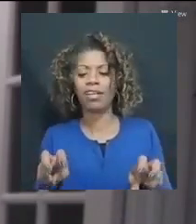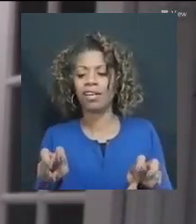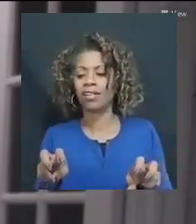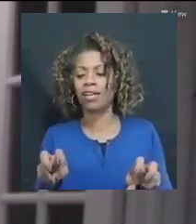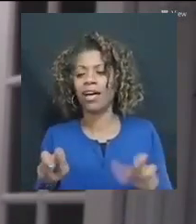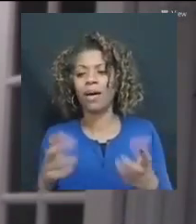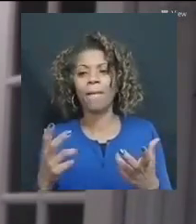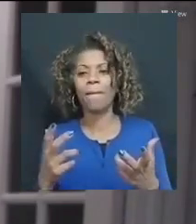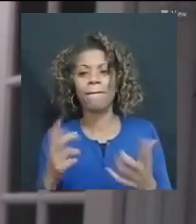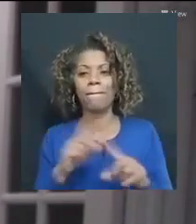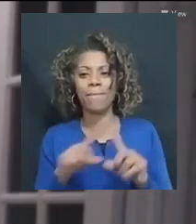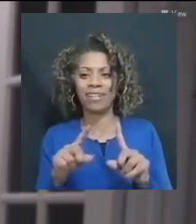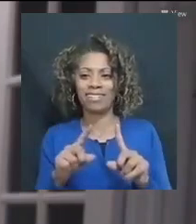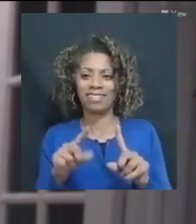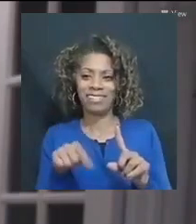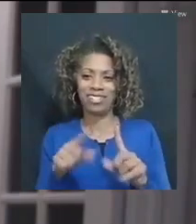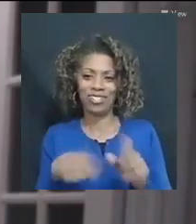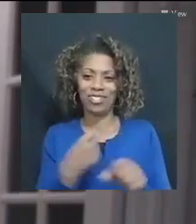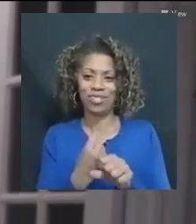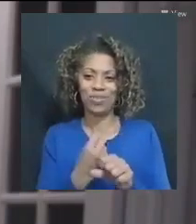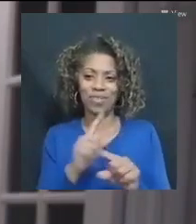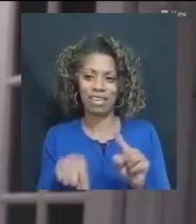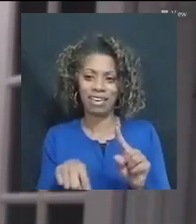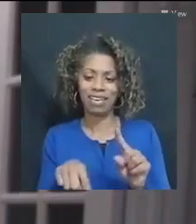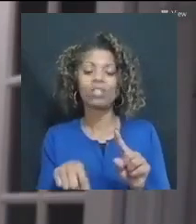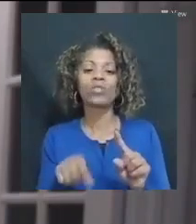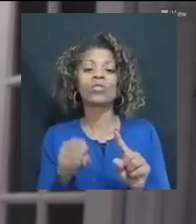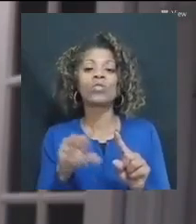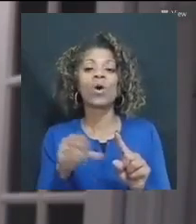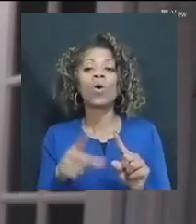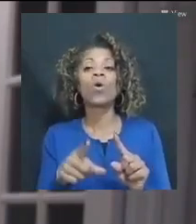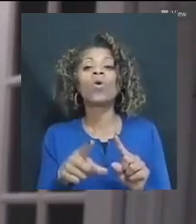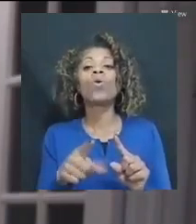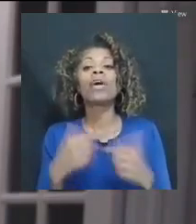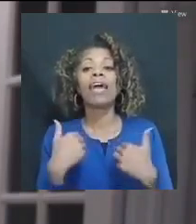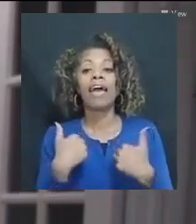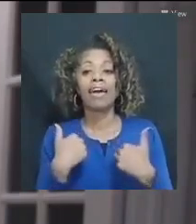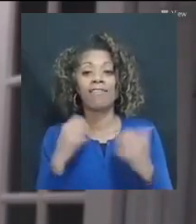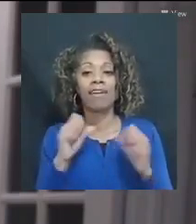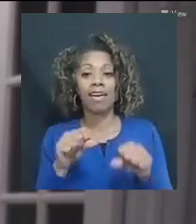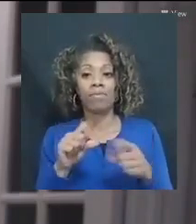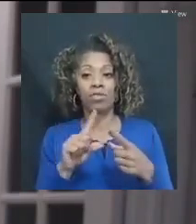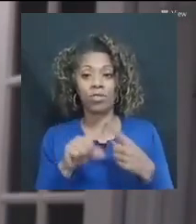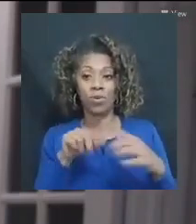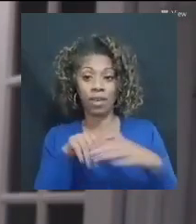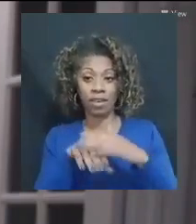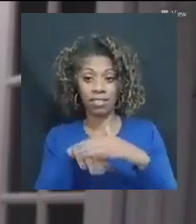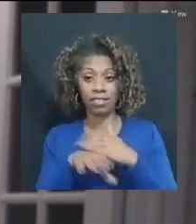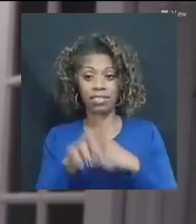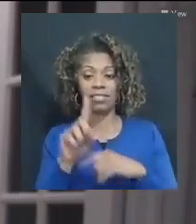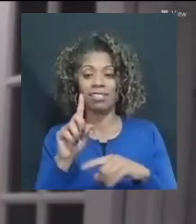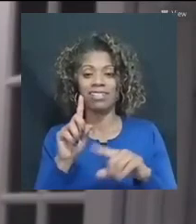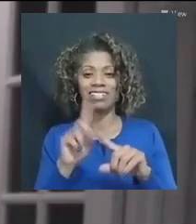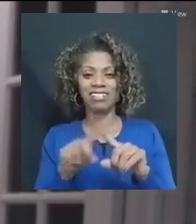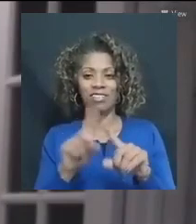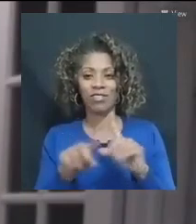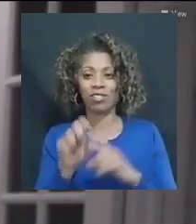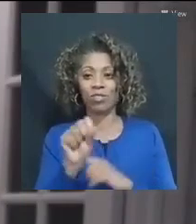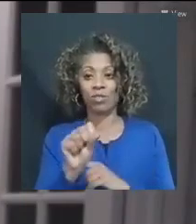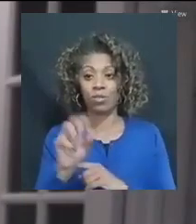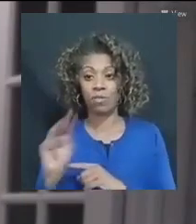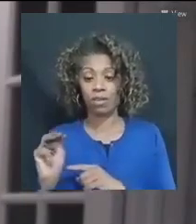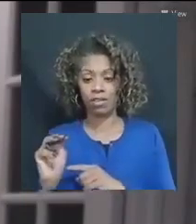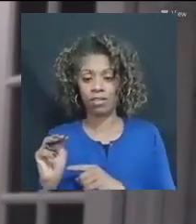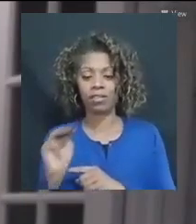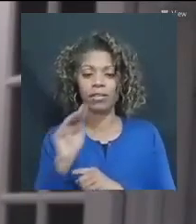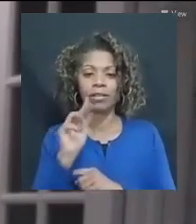through the chat, or we're also gathering on social, so you can find each other on Twitter, Instagram, whatever your particular poison is. And the hashtags we're using there